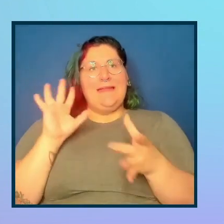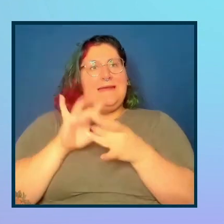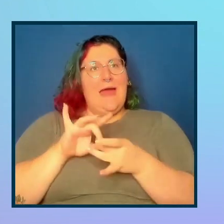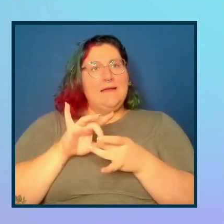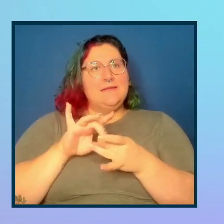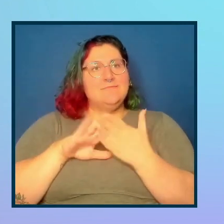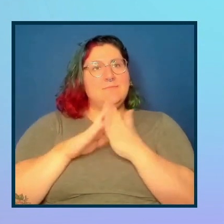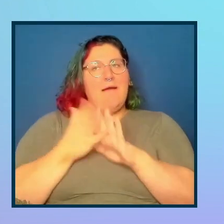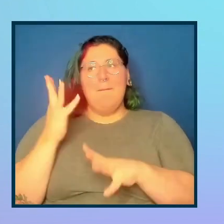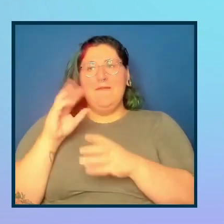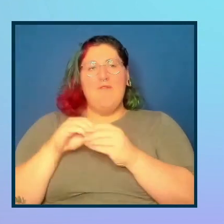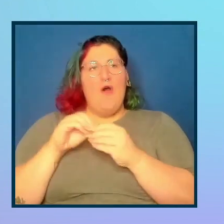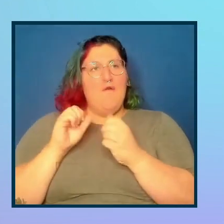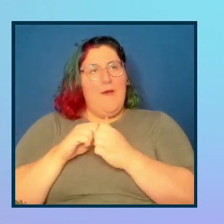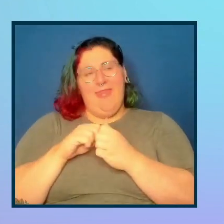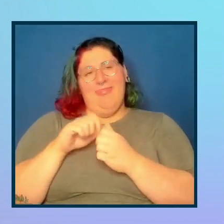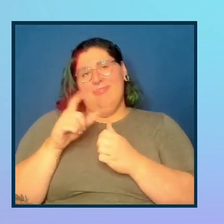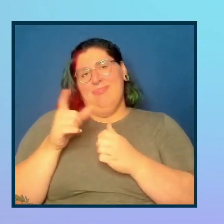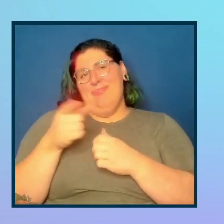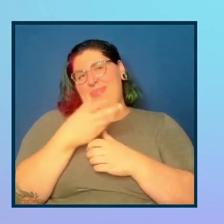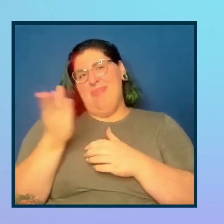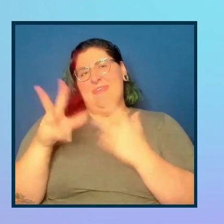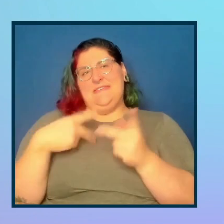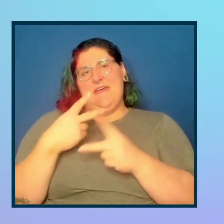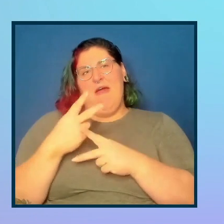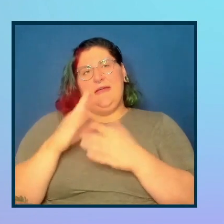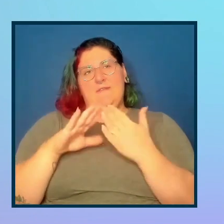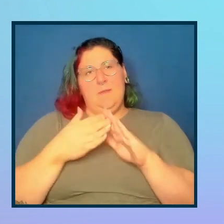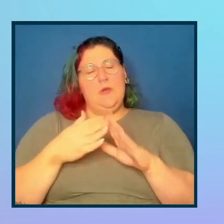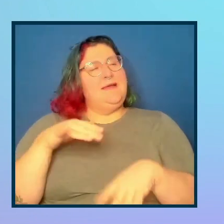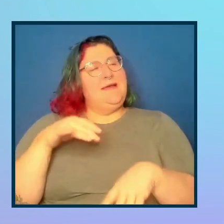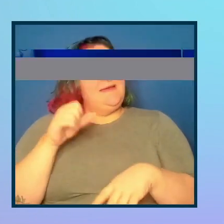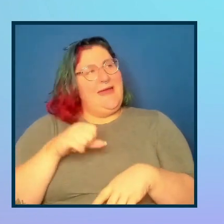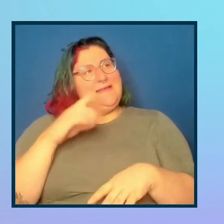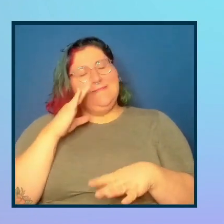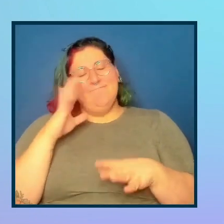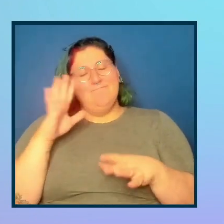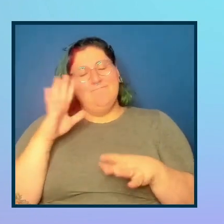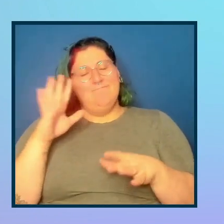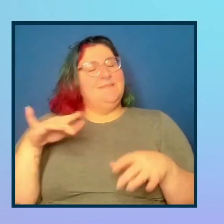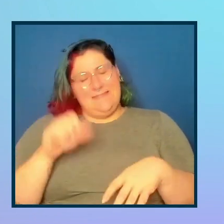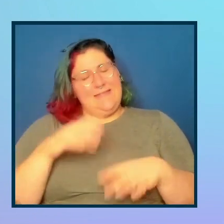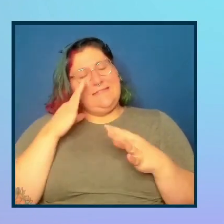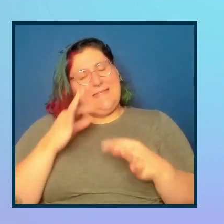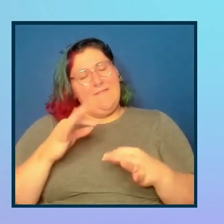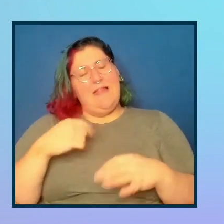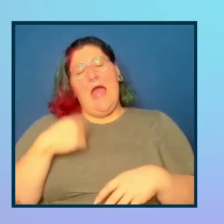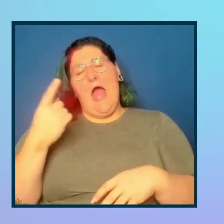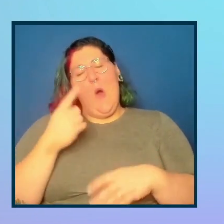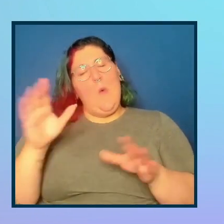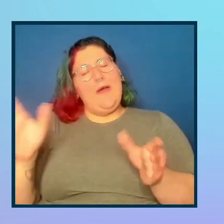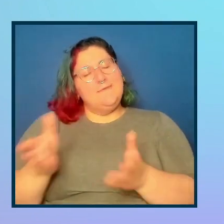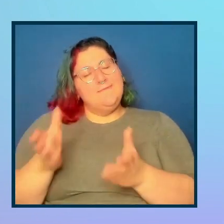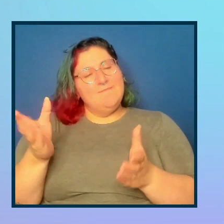Yeah, absolutely. So the one that I always push people towards is XR Access. So